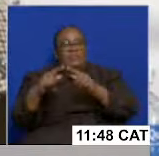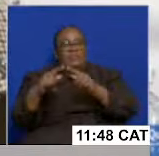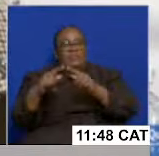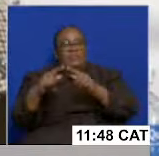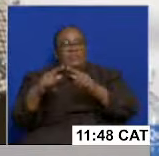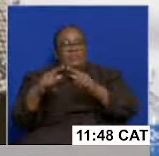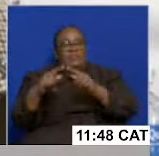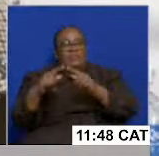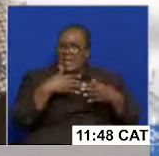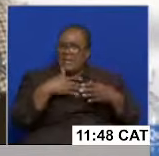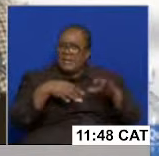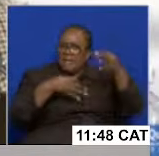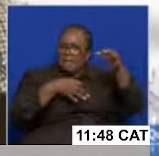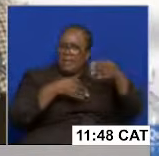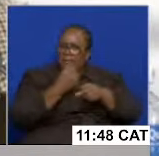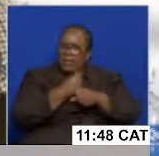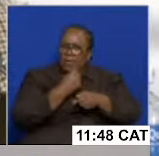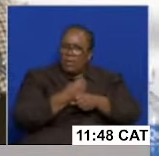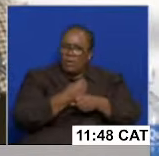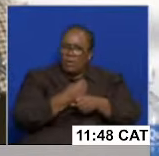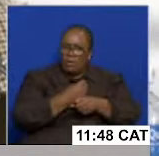No, I didn't get anything.